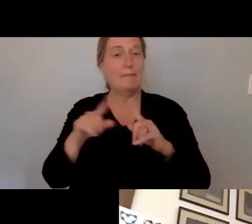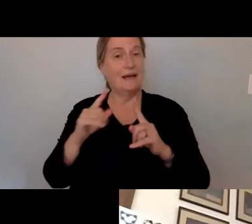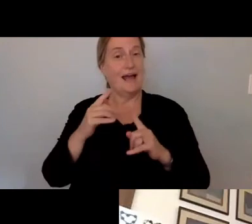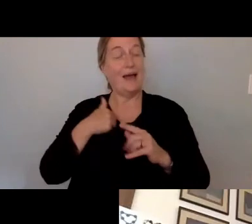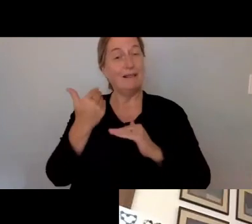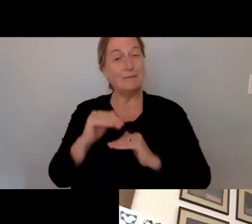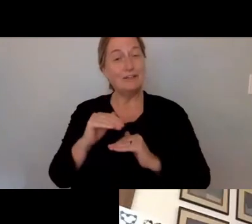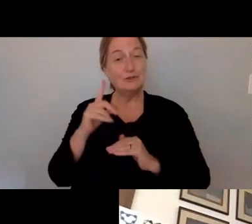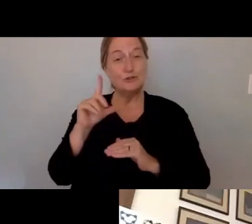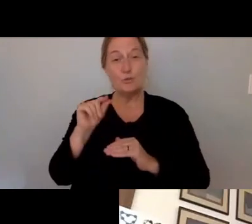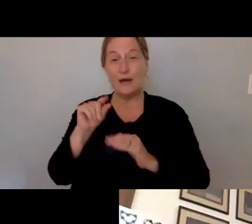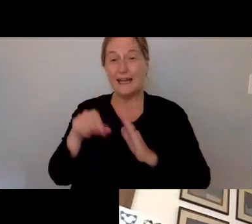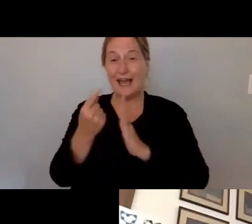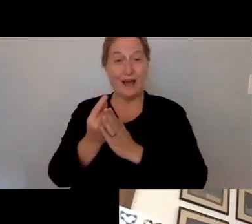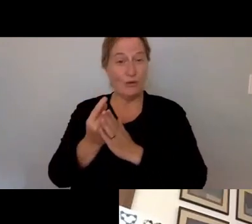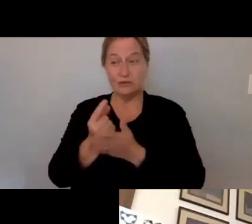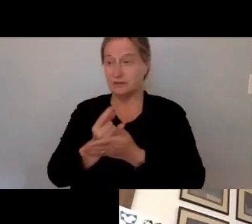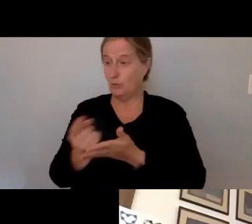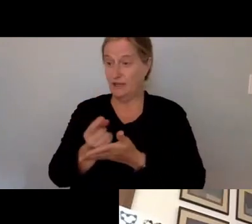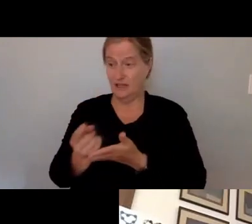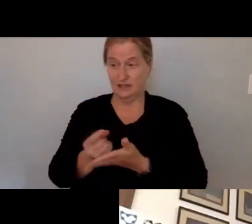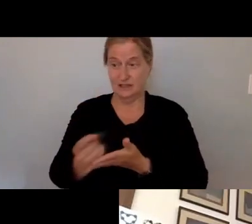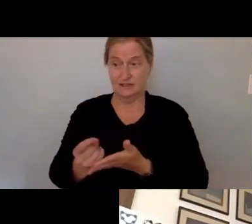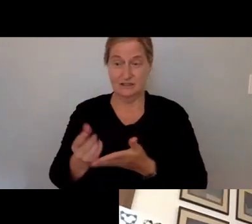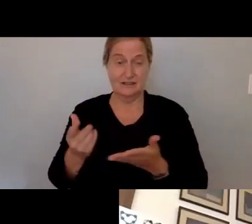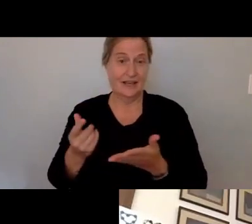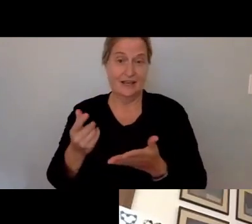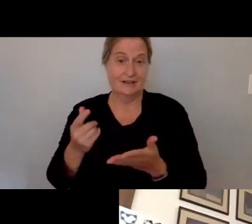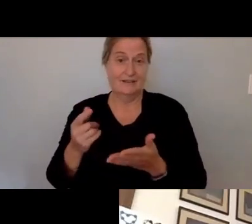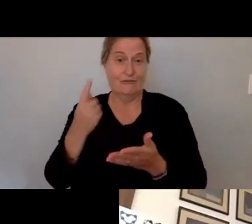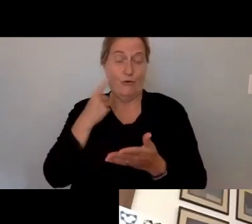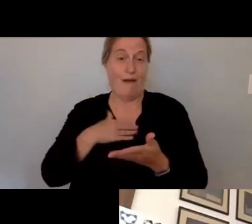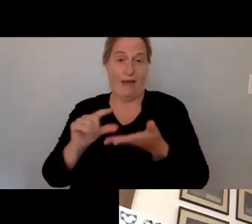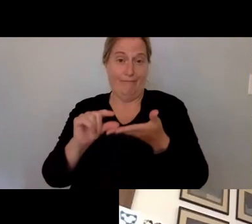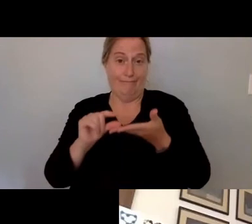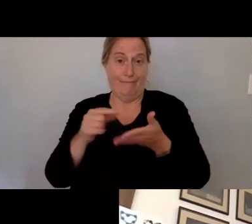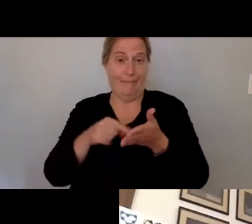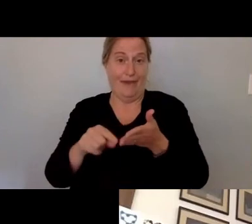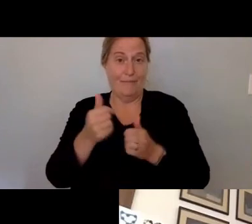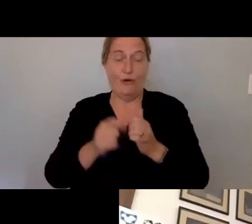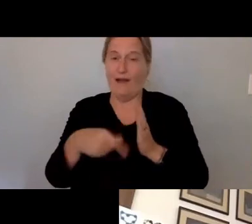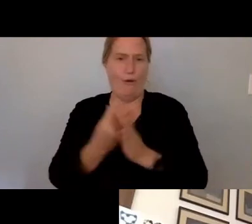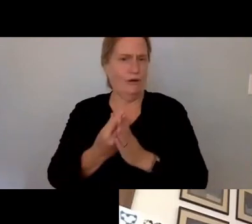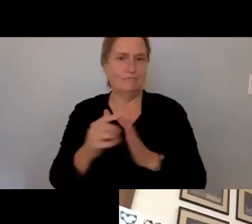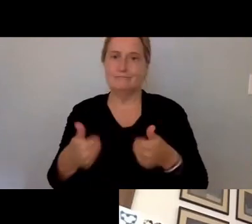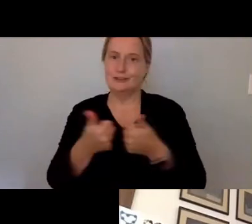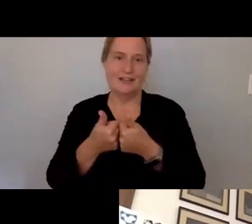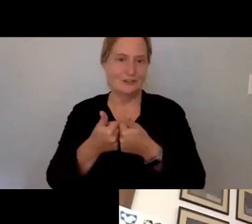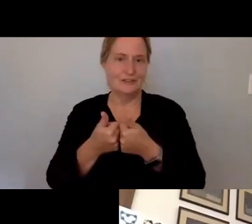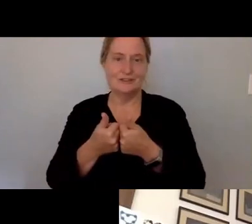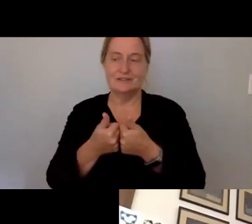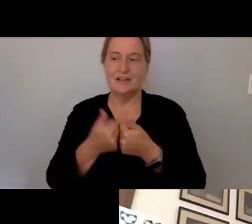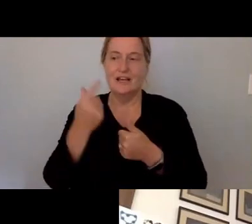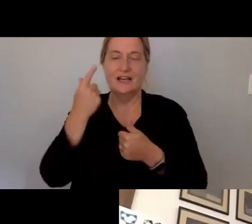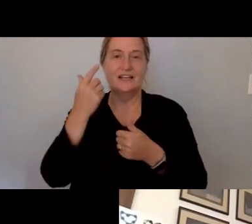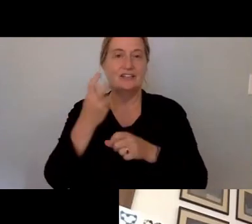with, pay and hours. It's just a challenging situation. I know it's also hard to recruit people to work in this field because wages